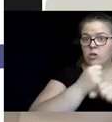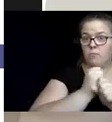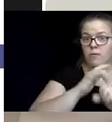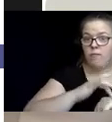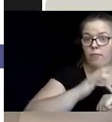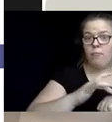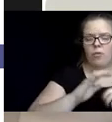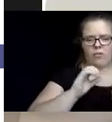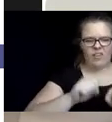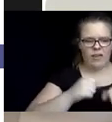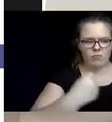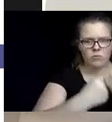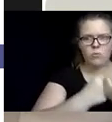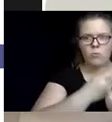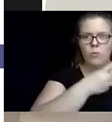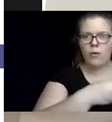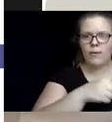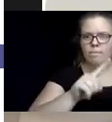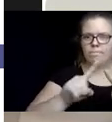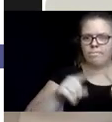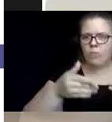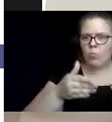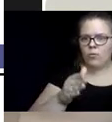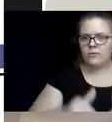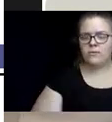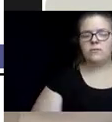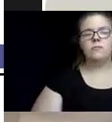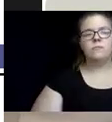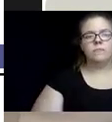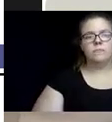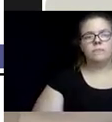to support that individual? Next slide, please.